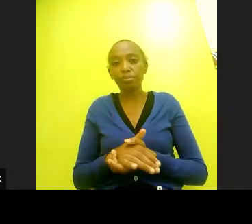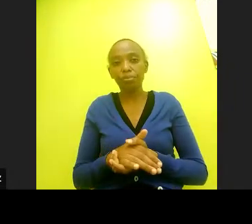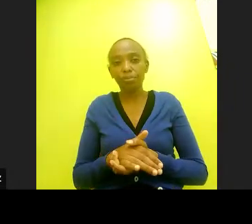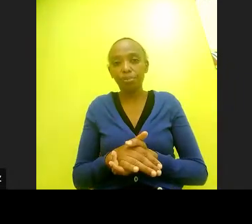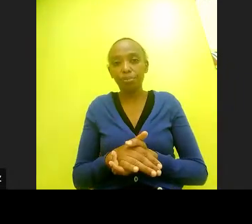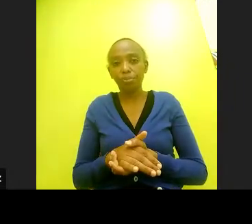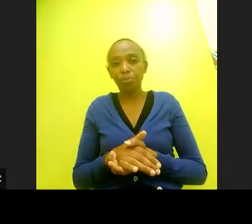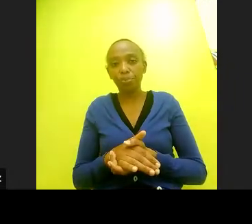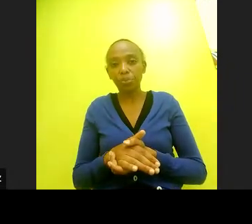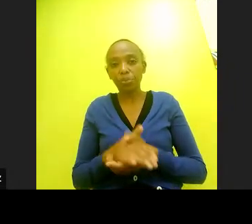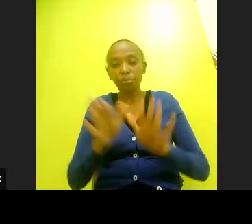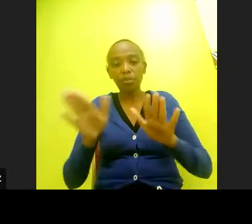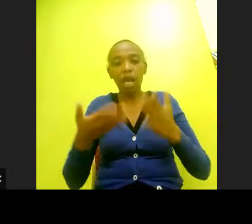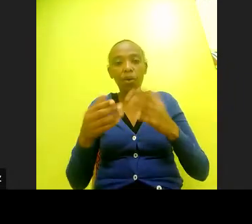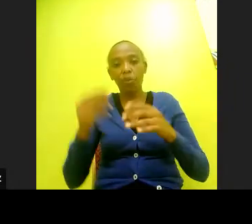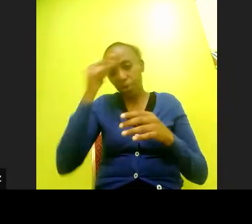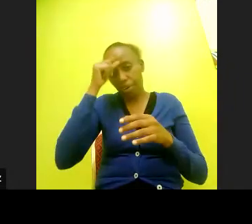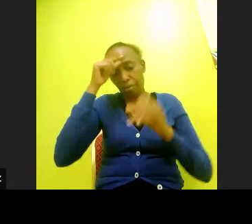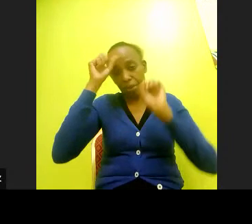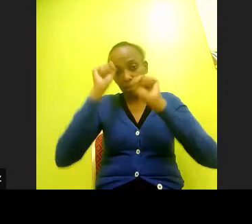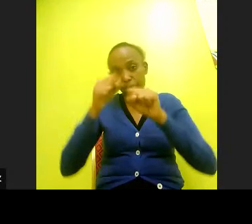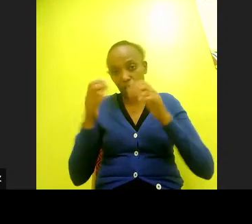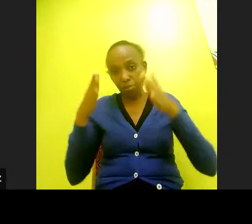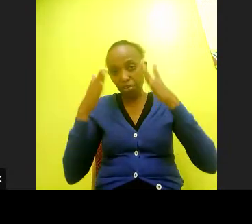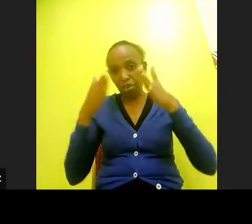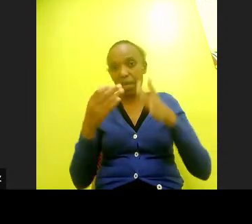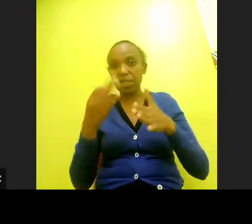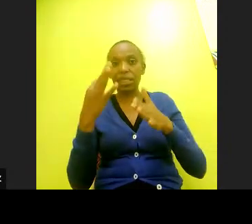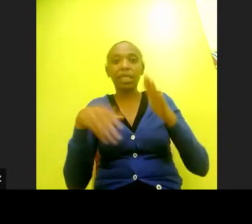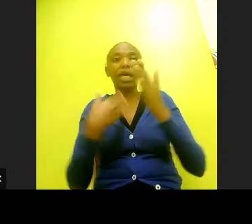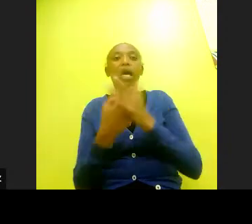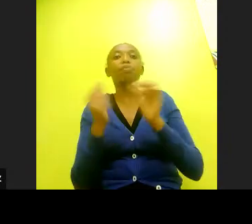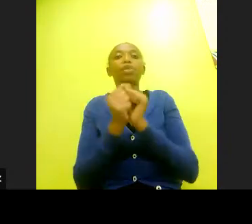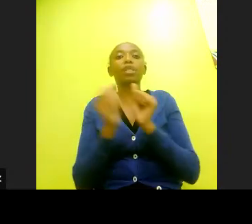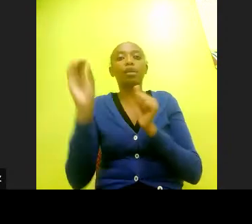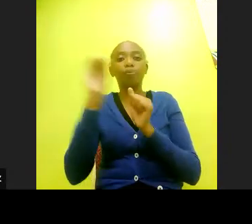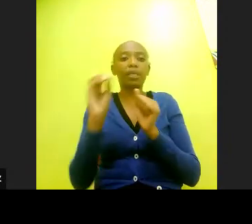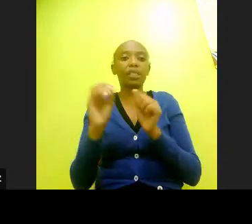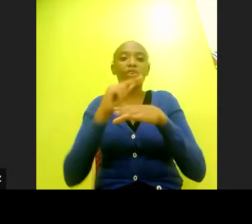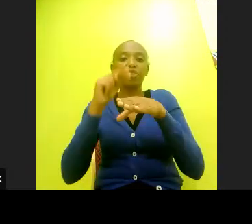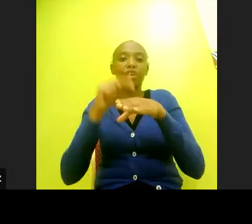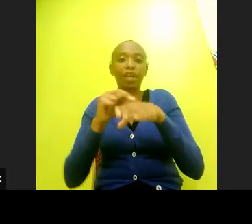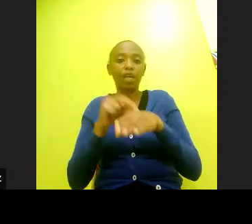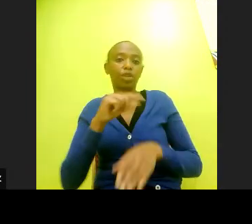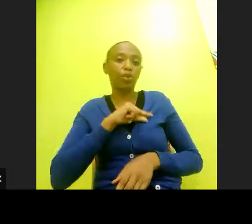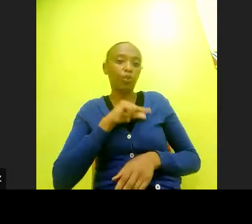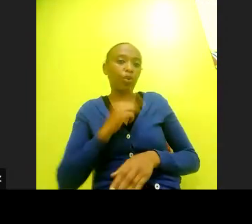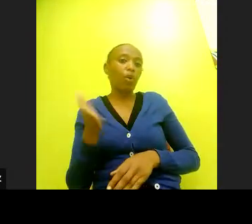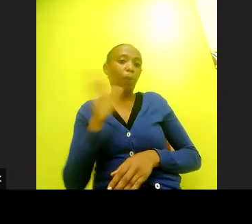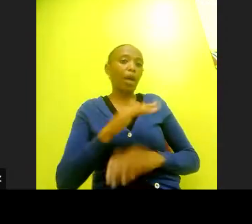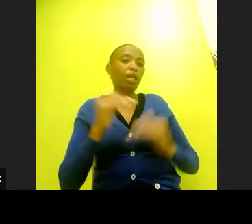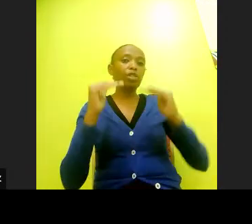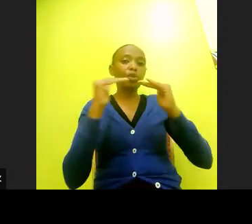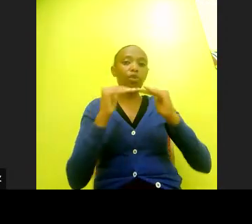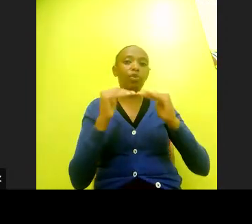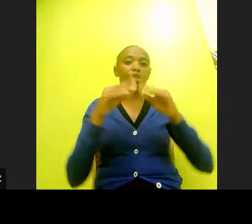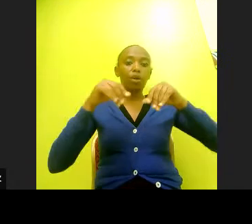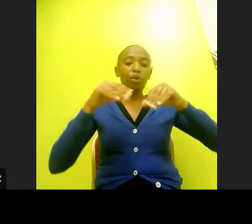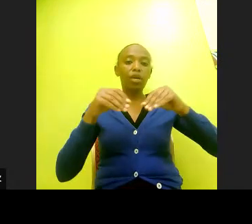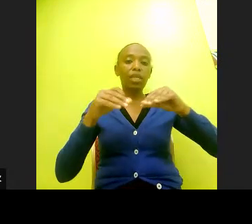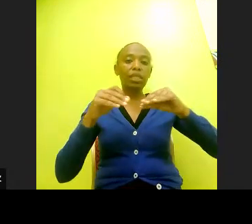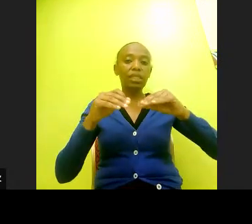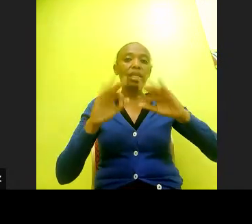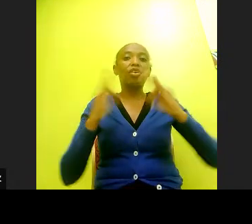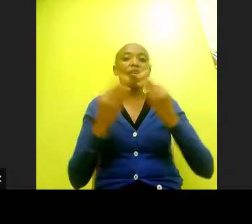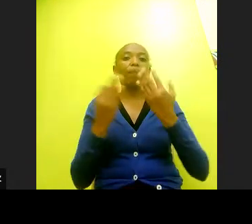investing and how governments can invest 3 to 10% of the national income back into equitable quality public care